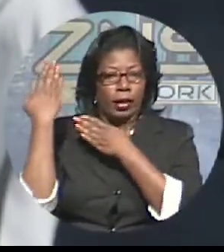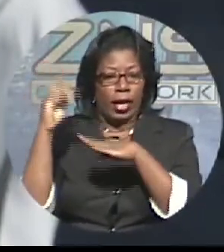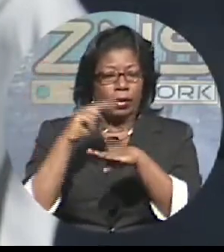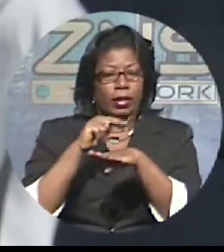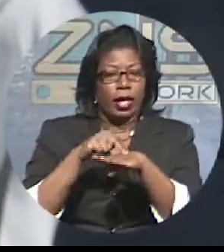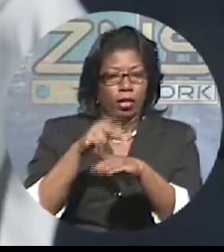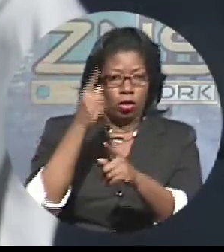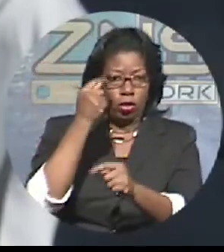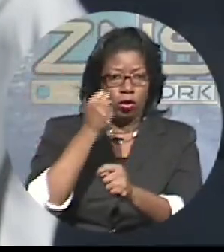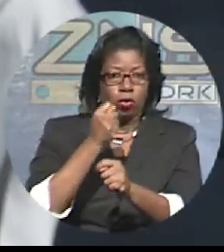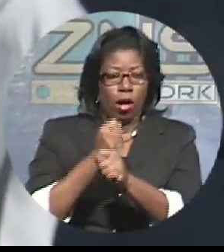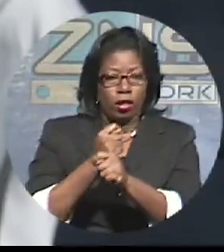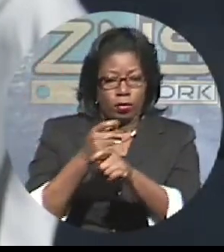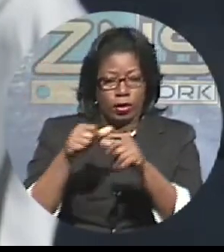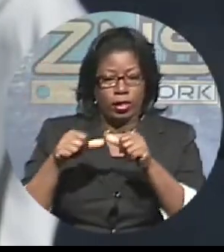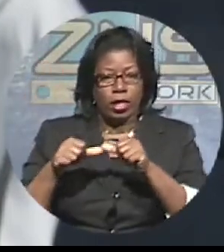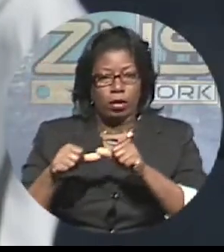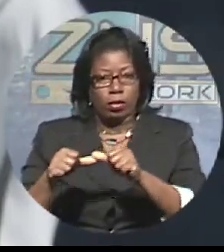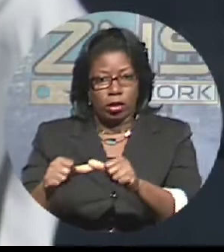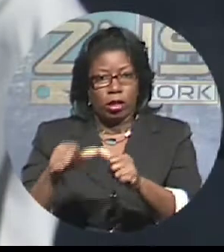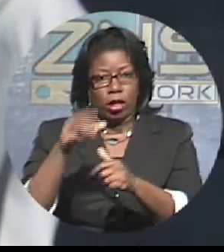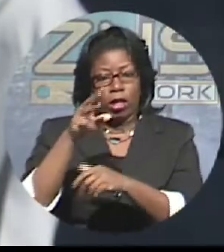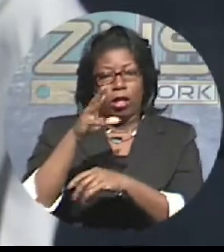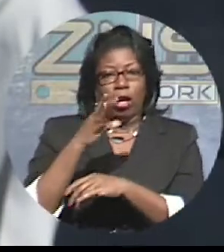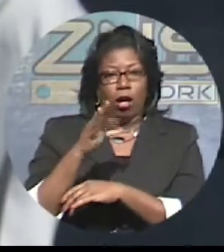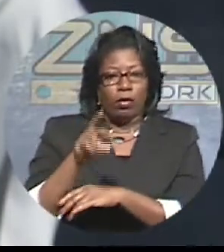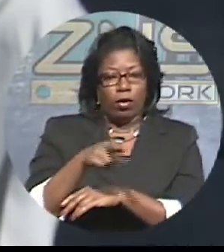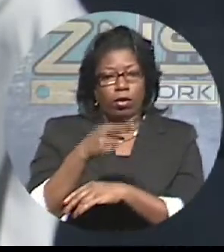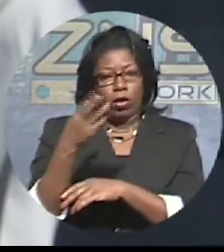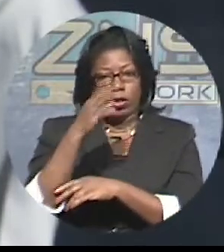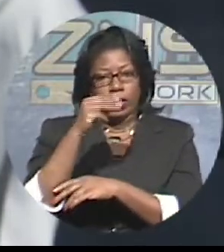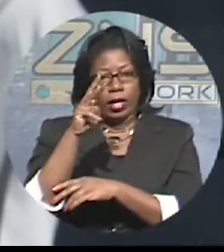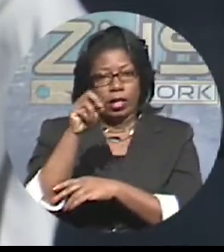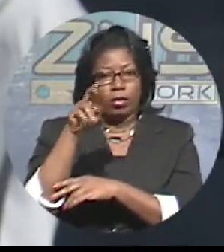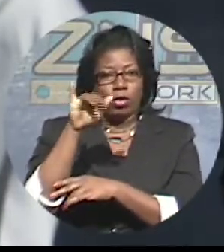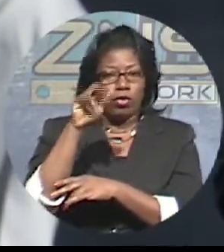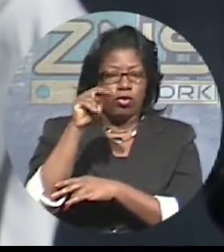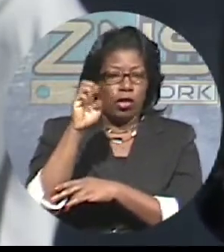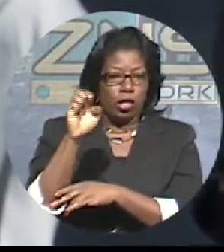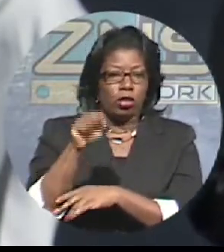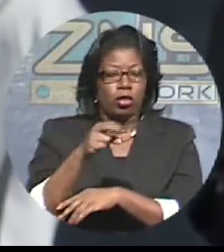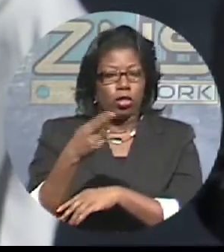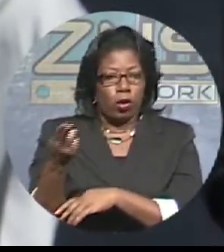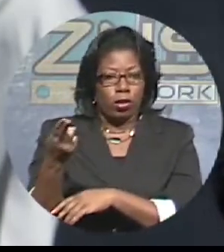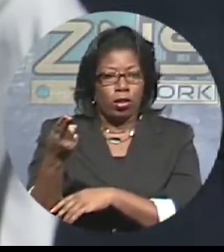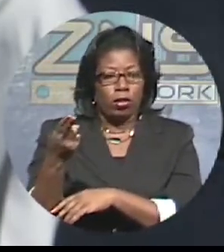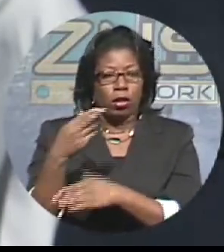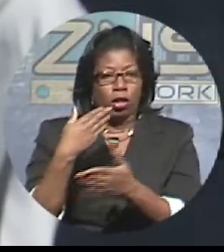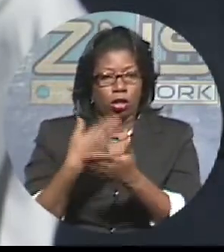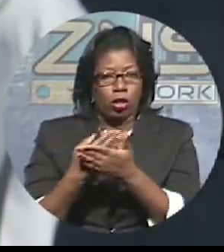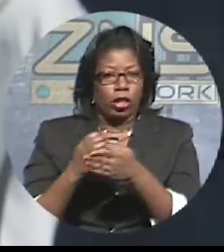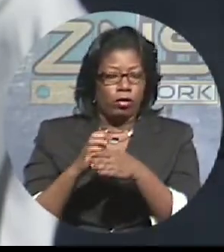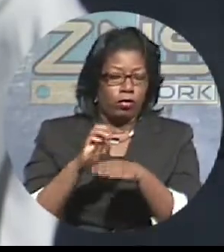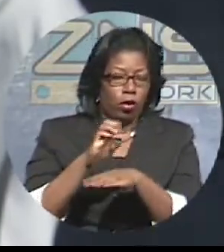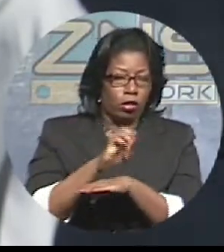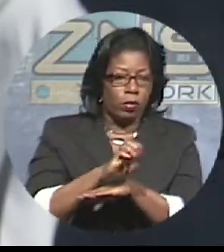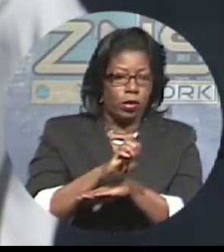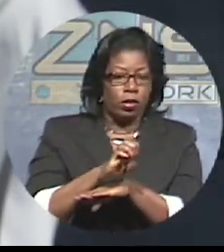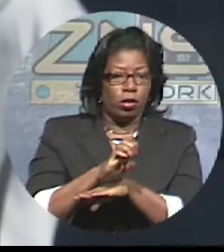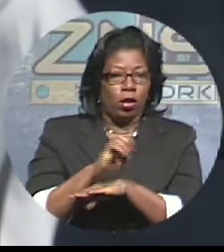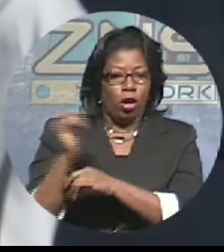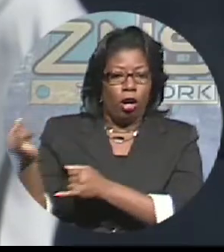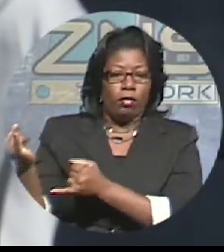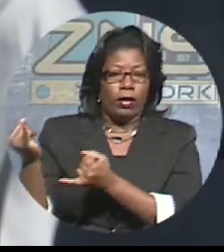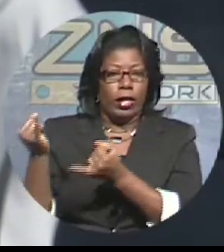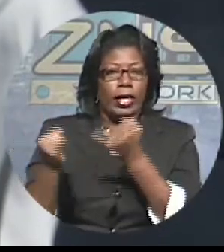the sustainability of our country's marine resources and the effective enforcement of International Ship and